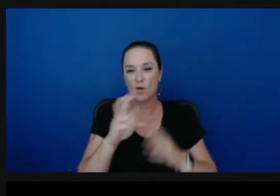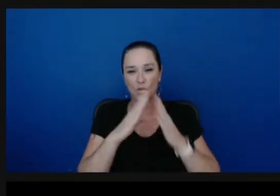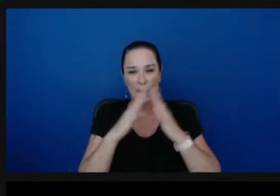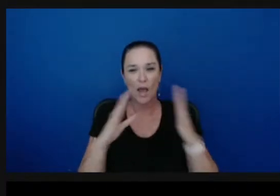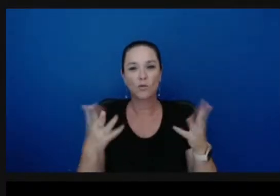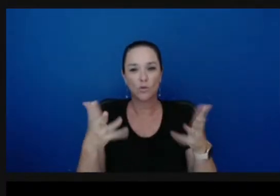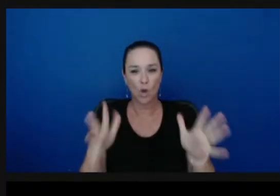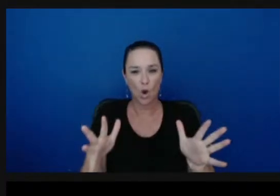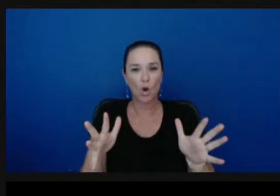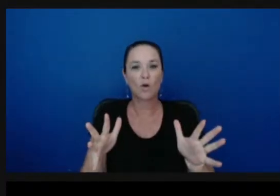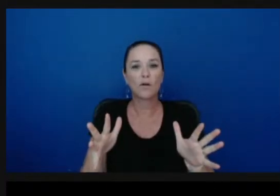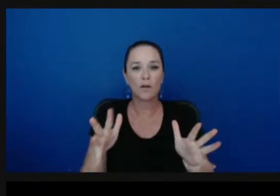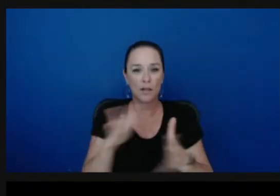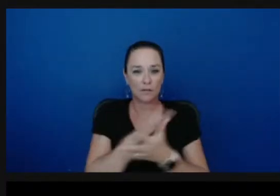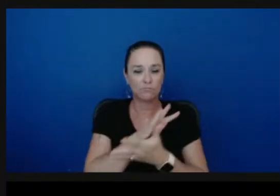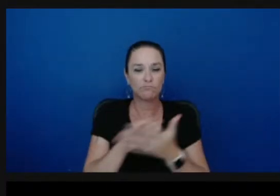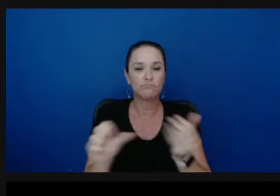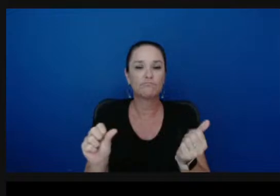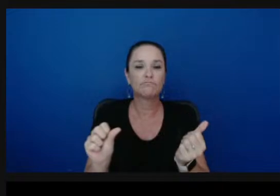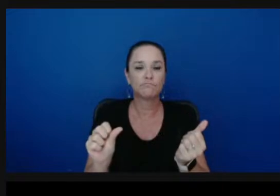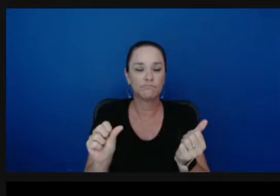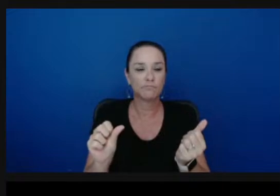lost. So it was just